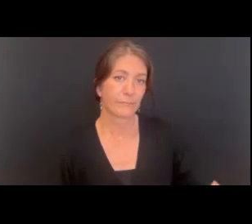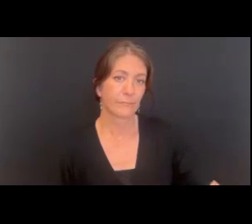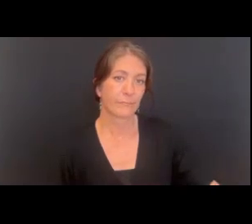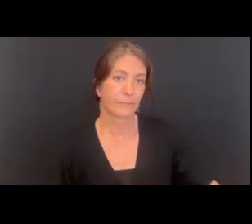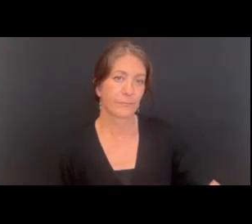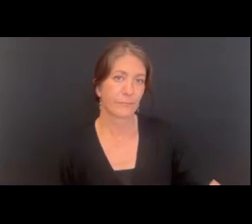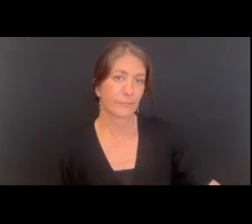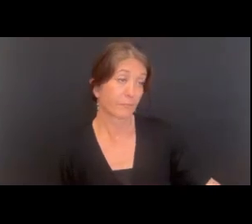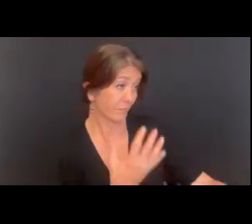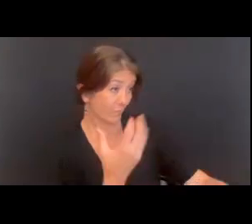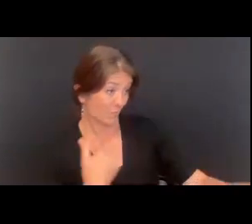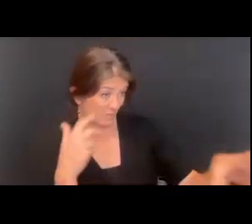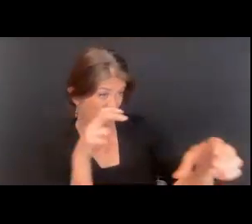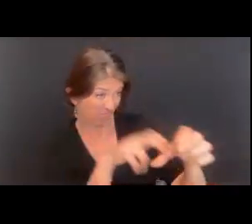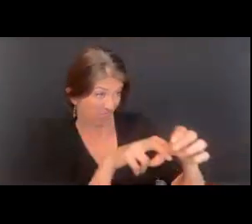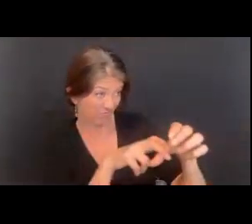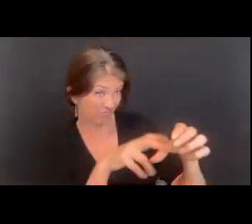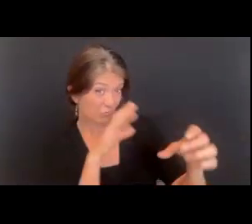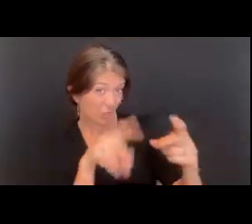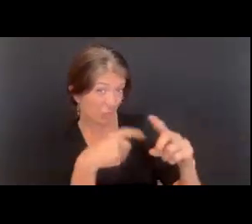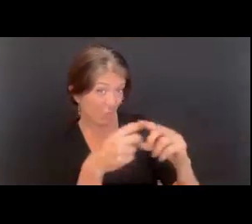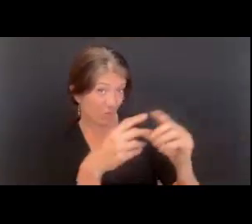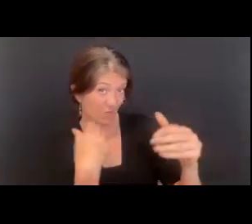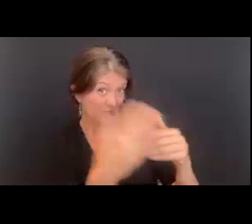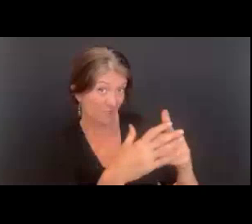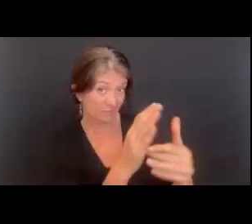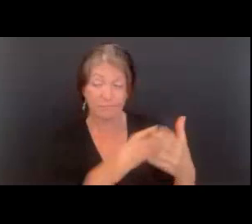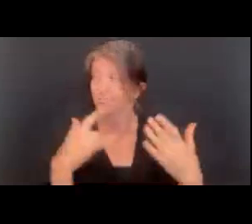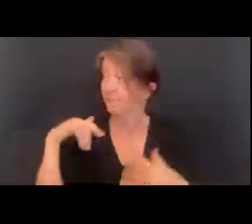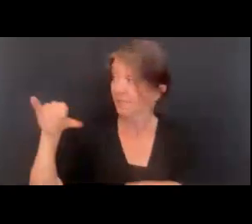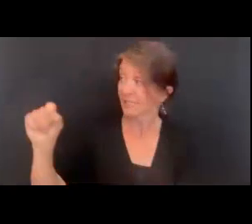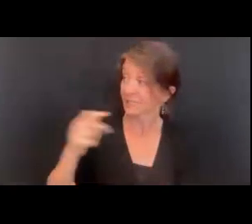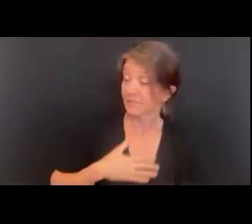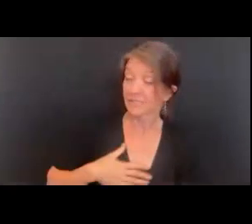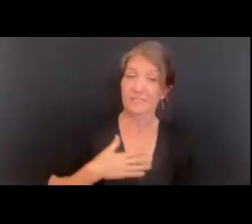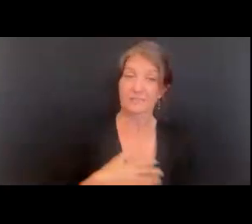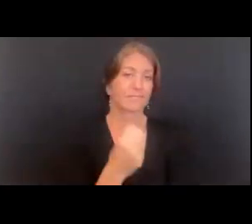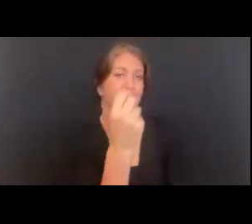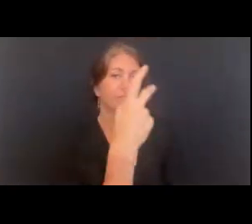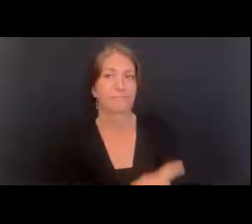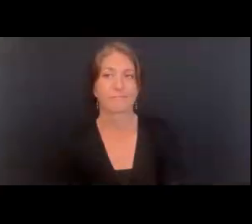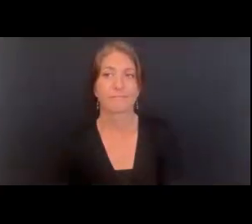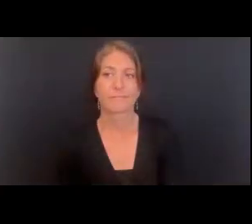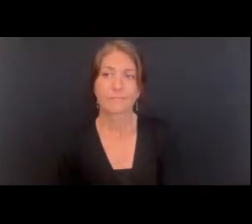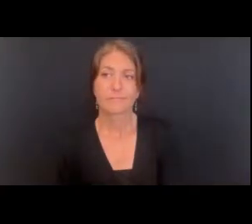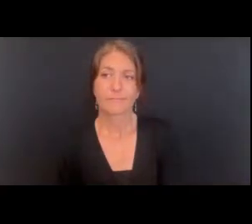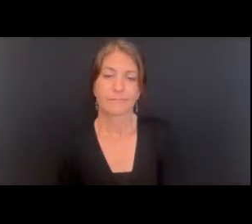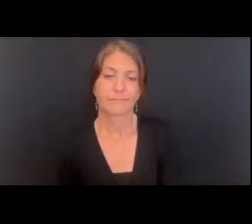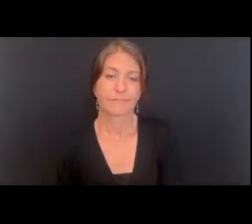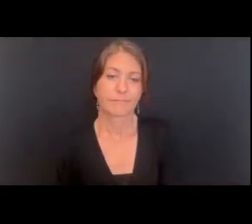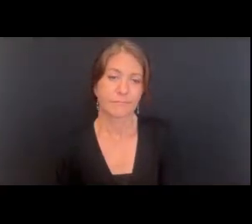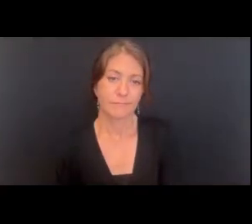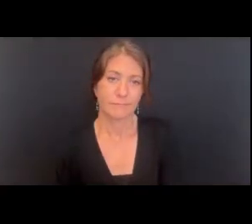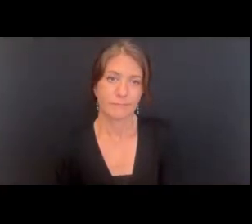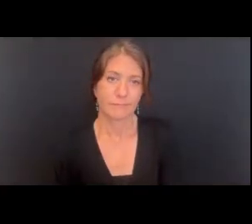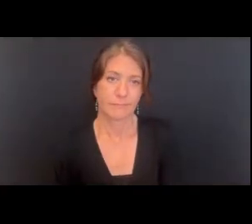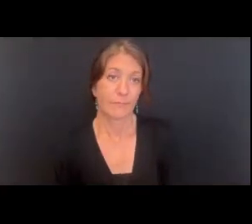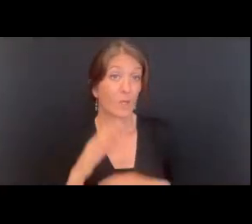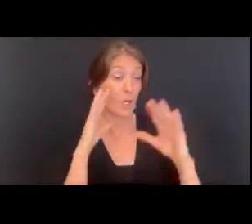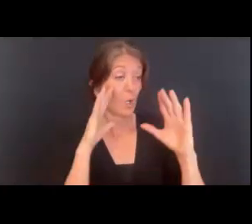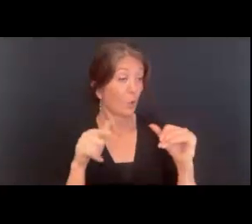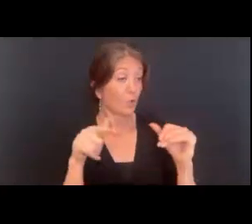Do you want me to jump in and speak to next steps, Megan? Yeah, that'd be great. All right. So hopefully you have gathered